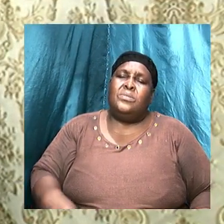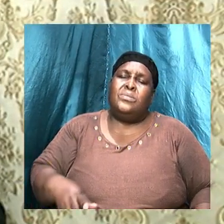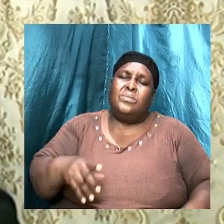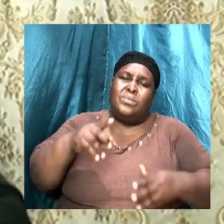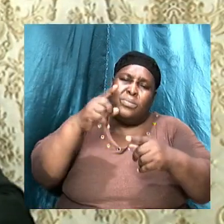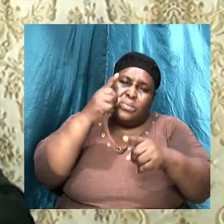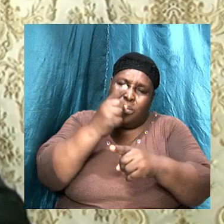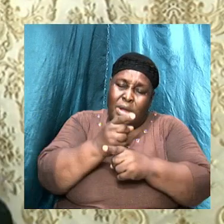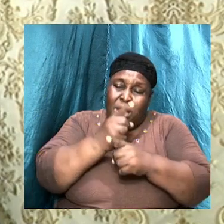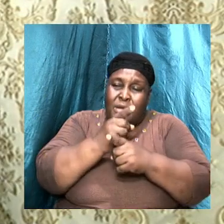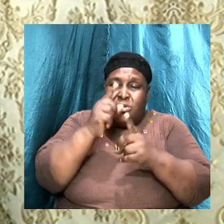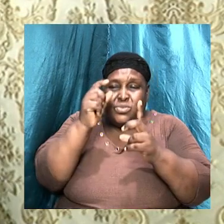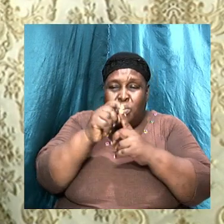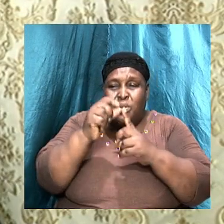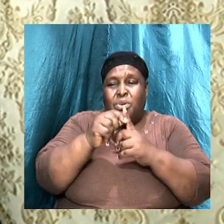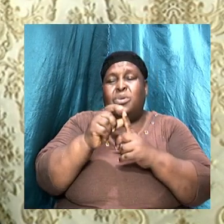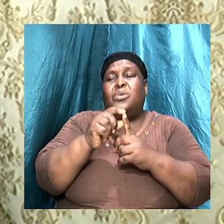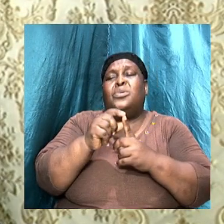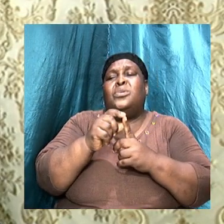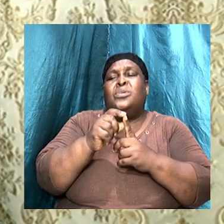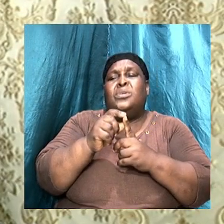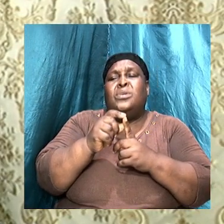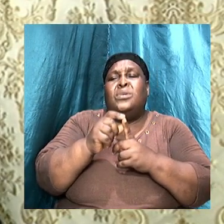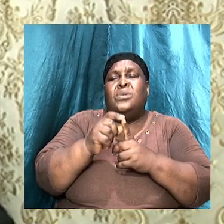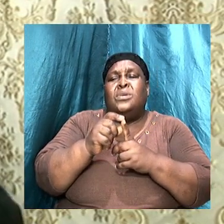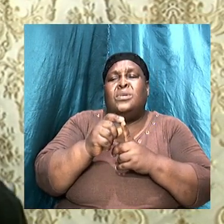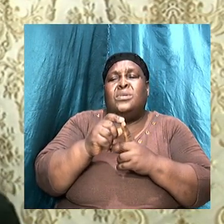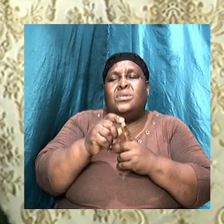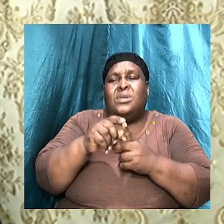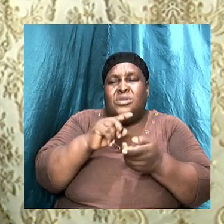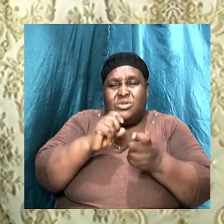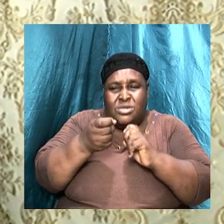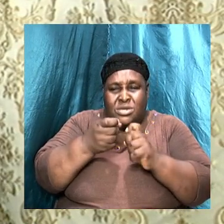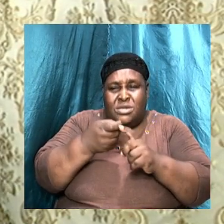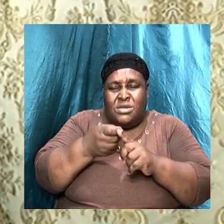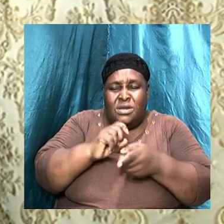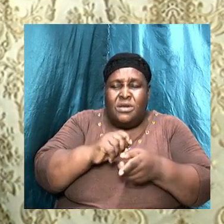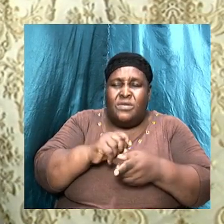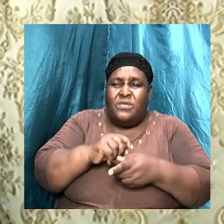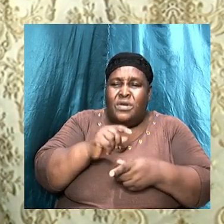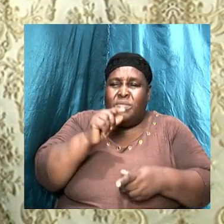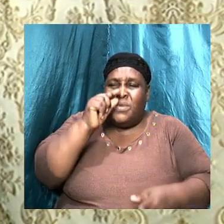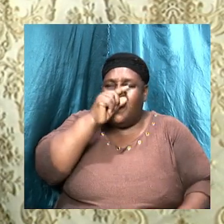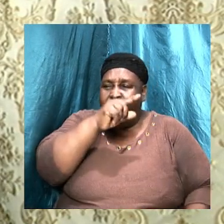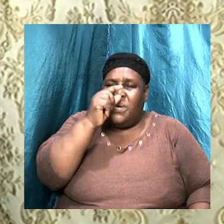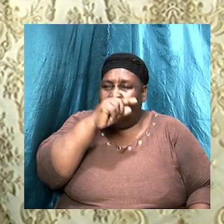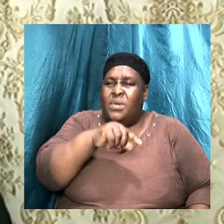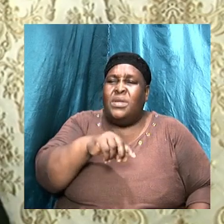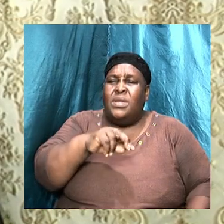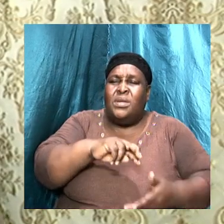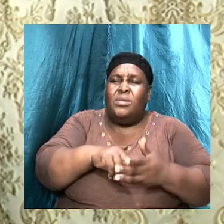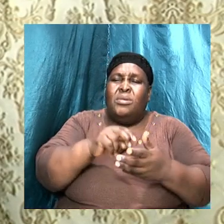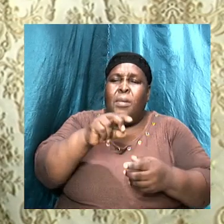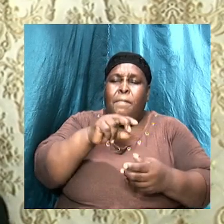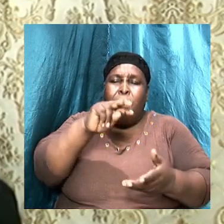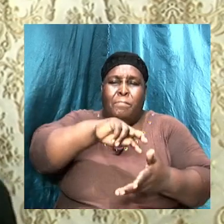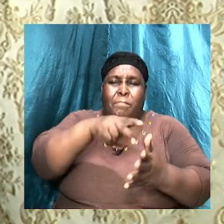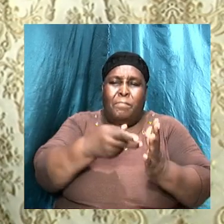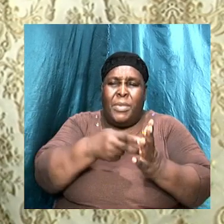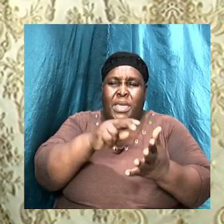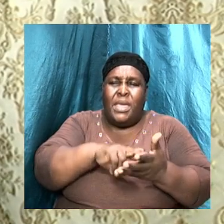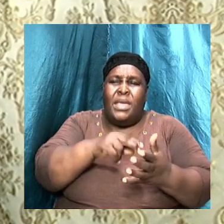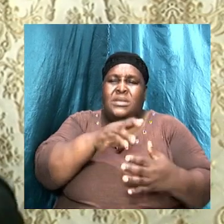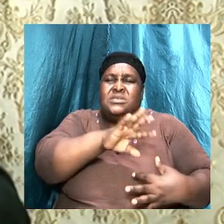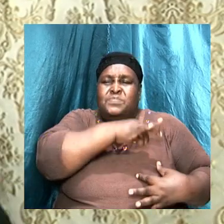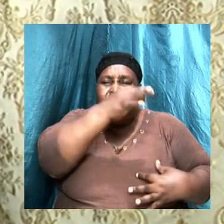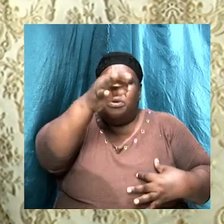that has been transferred from the Greek is pneuma, which means spirit, and hagion, which means